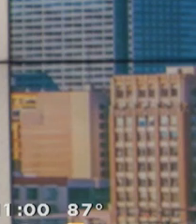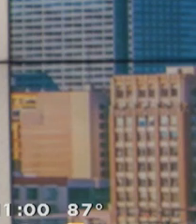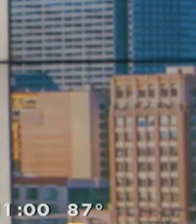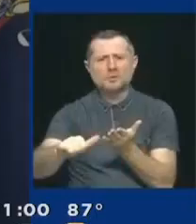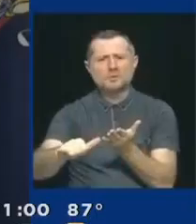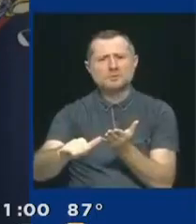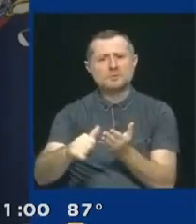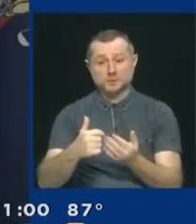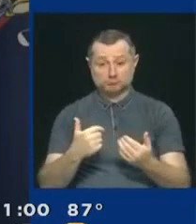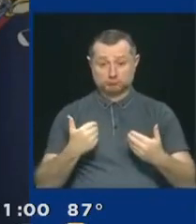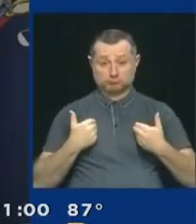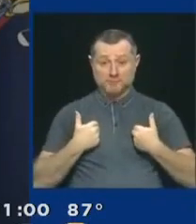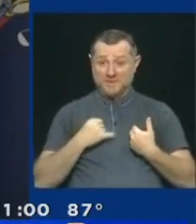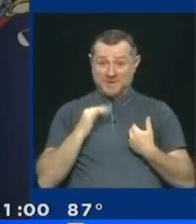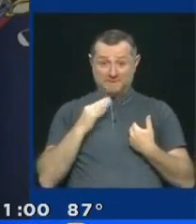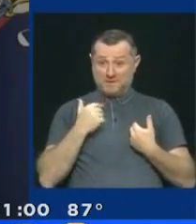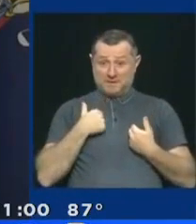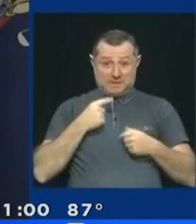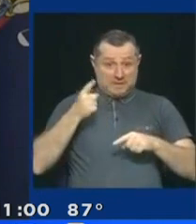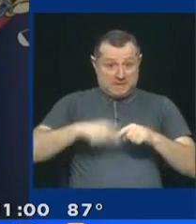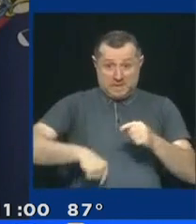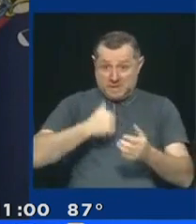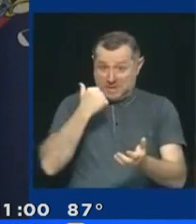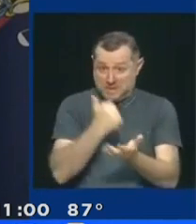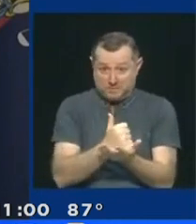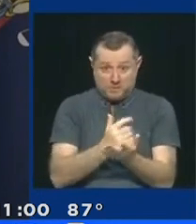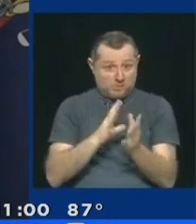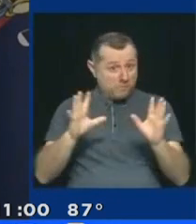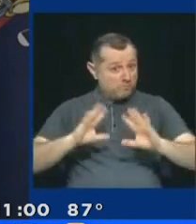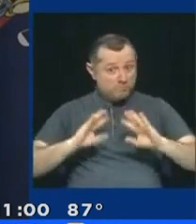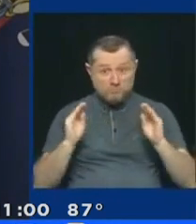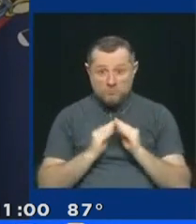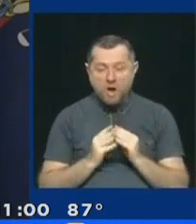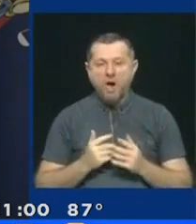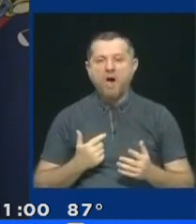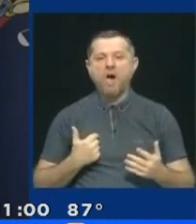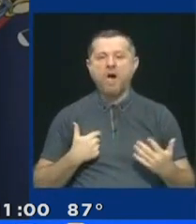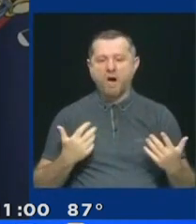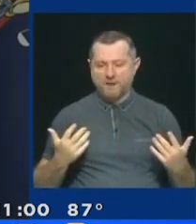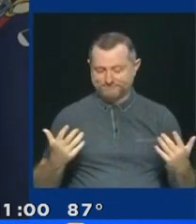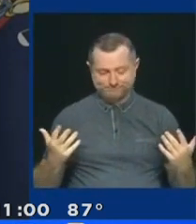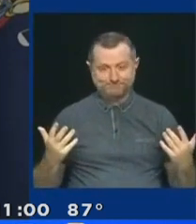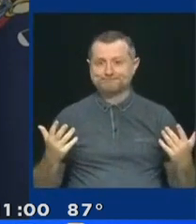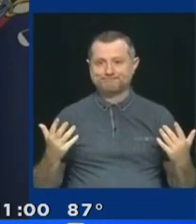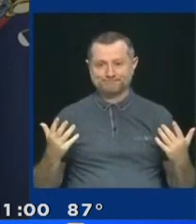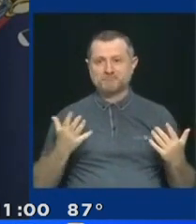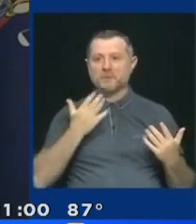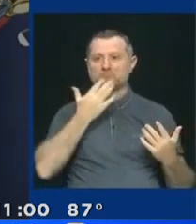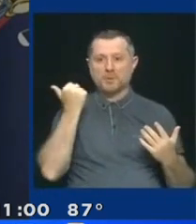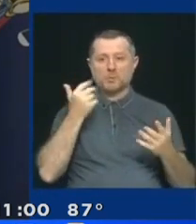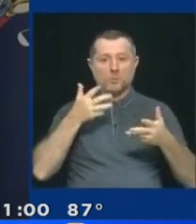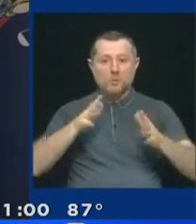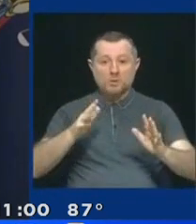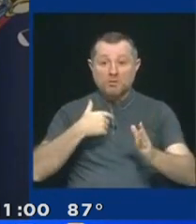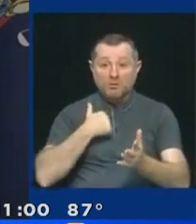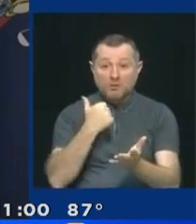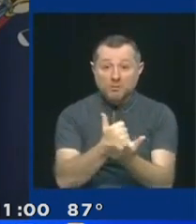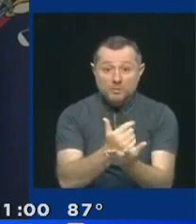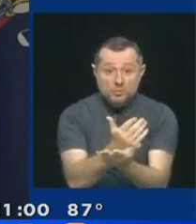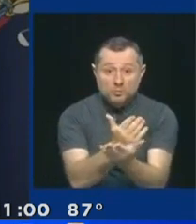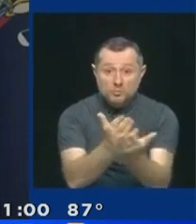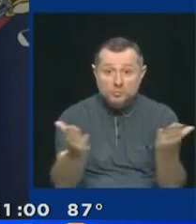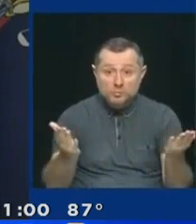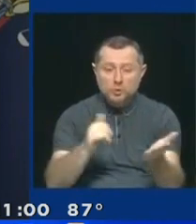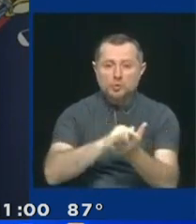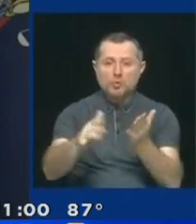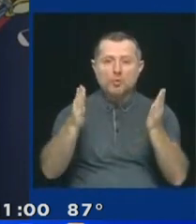this morning. I think that given the circumstances, the best way I can help now